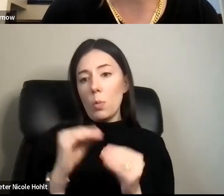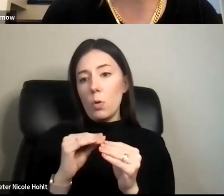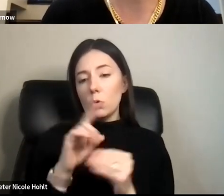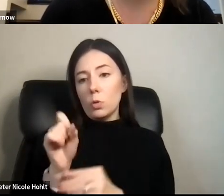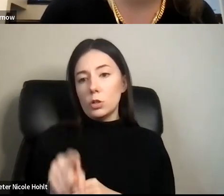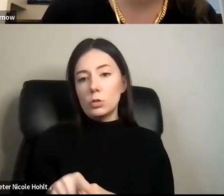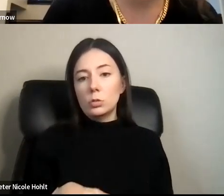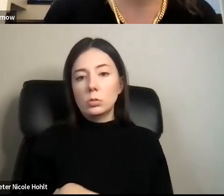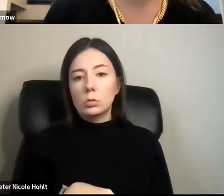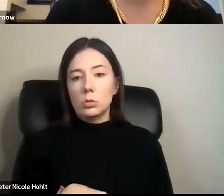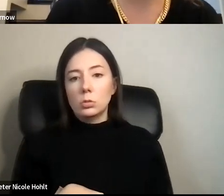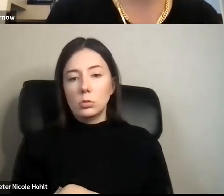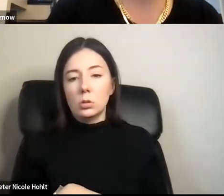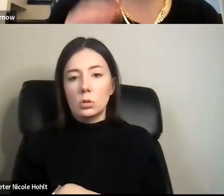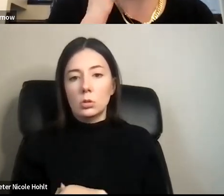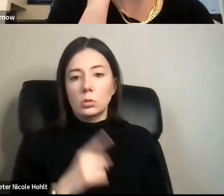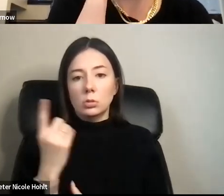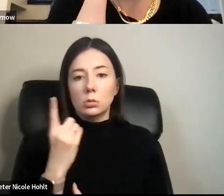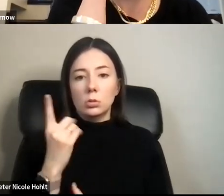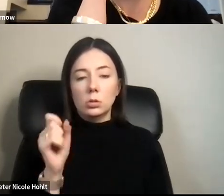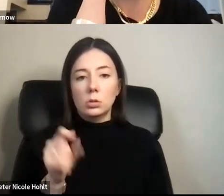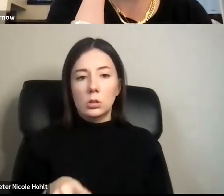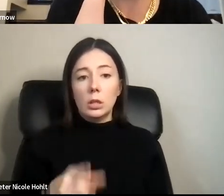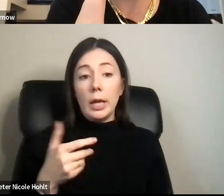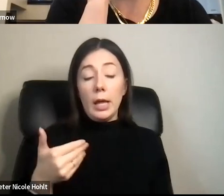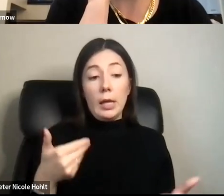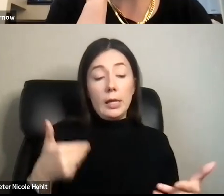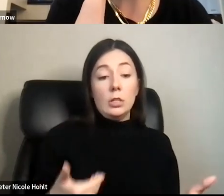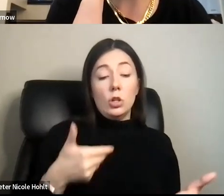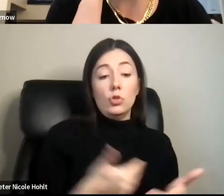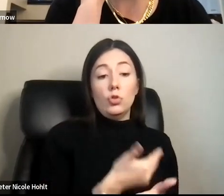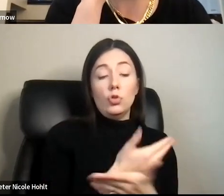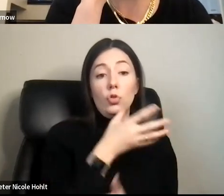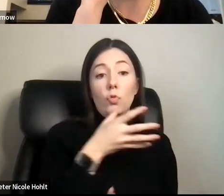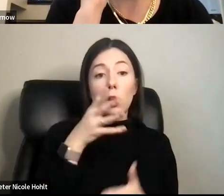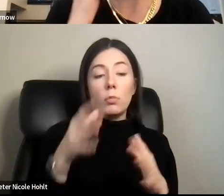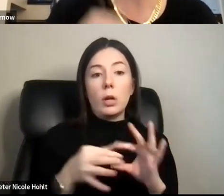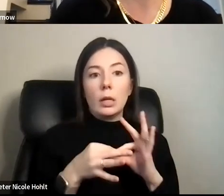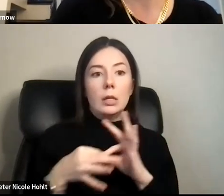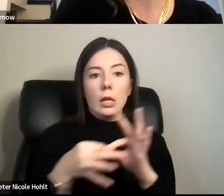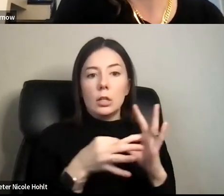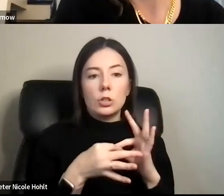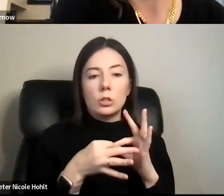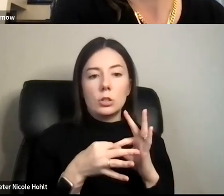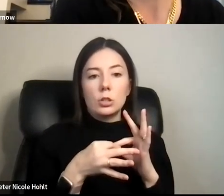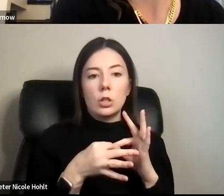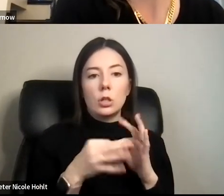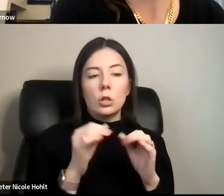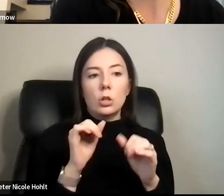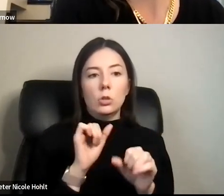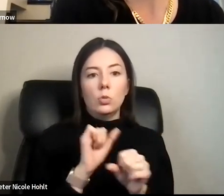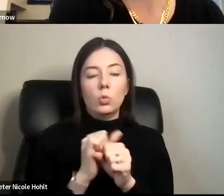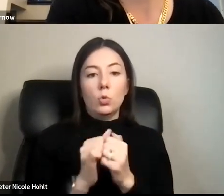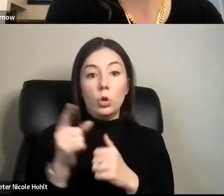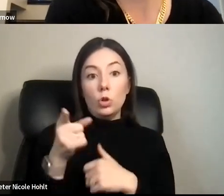final question. So someone's asking, as a new farmer, I'm curious about connection, solidarity work with your